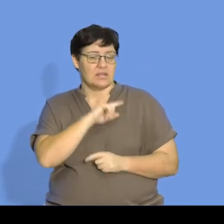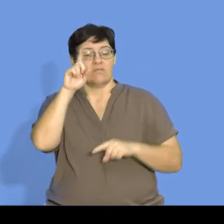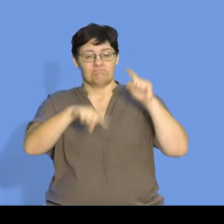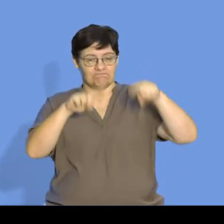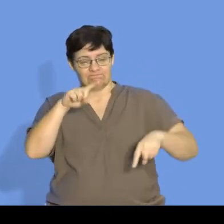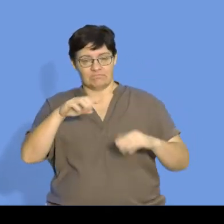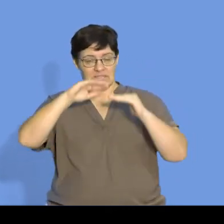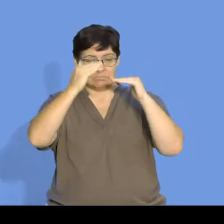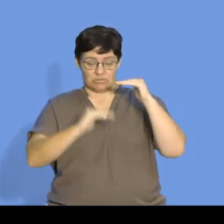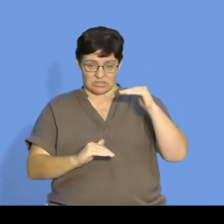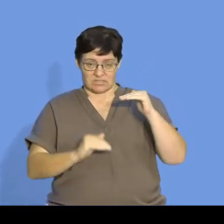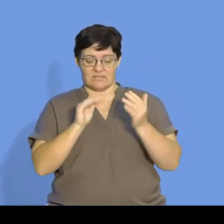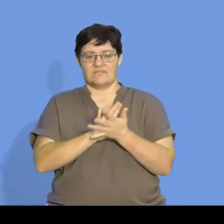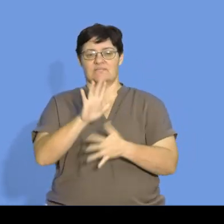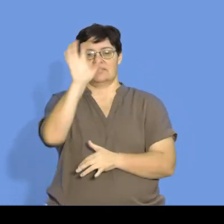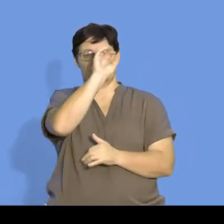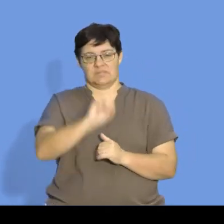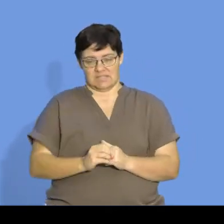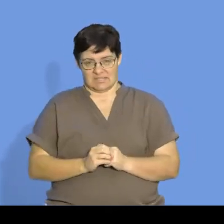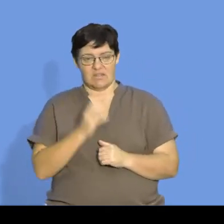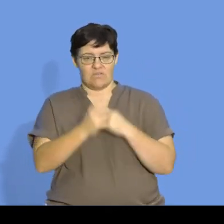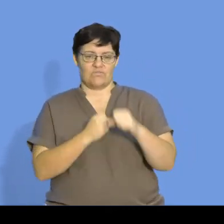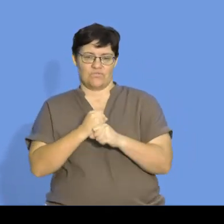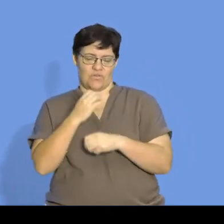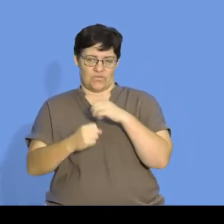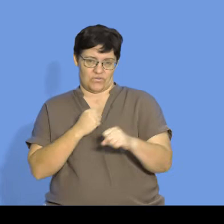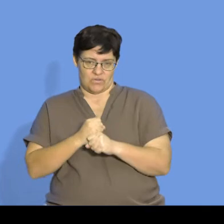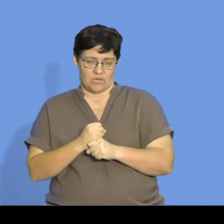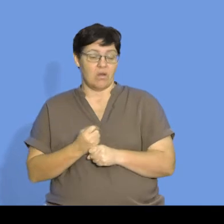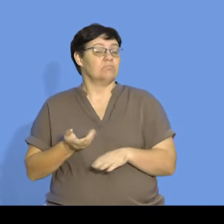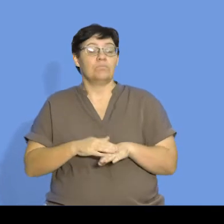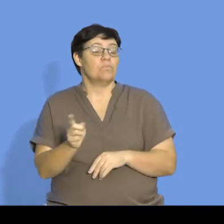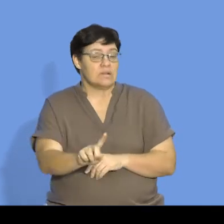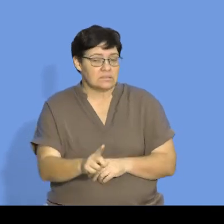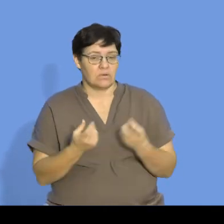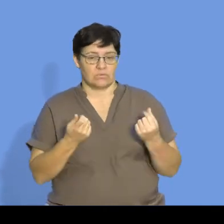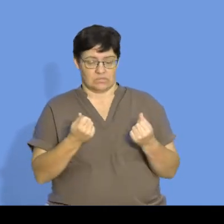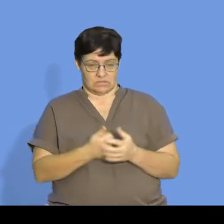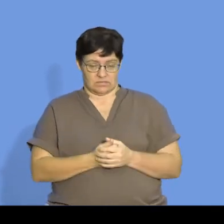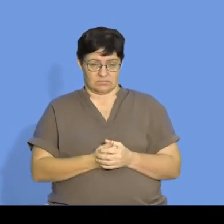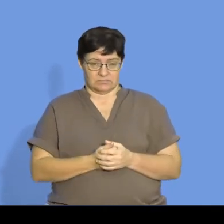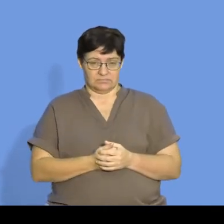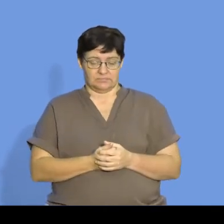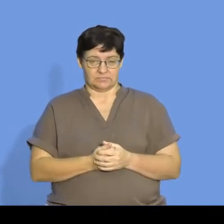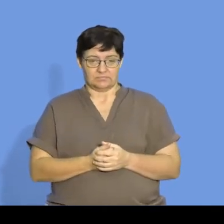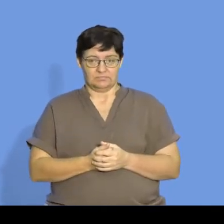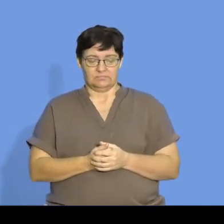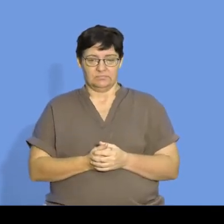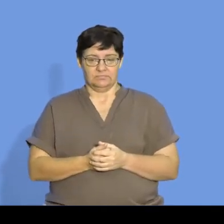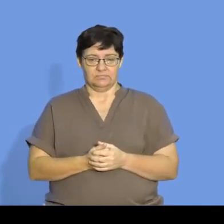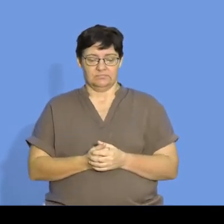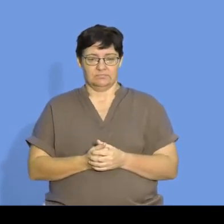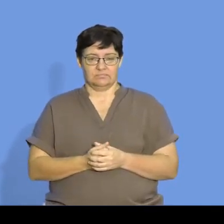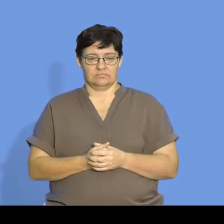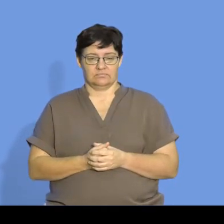Because our rate of depreciation was 15% per annum on cost. Okay, so let's do